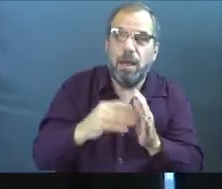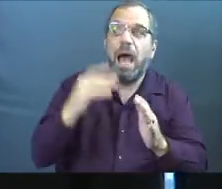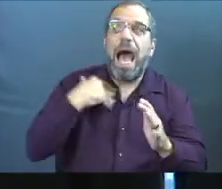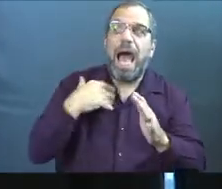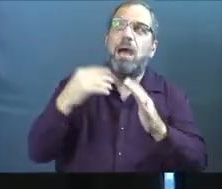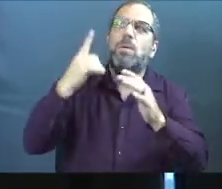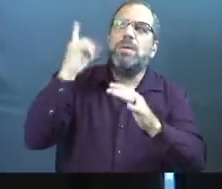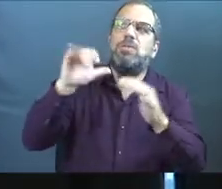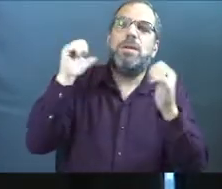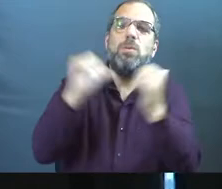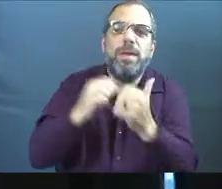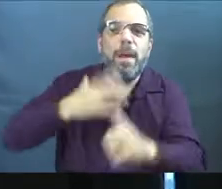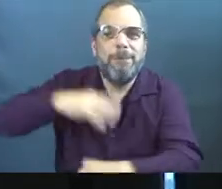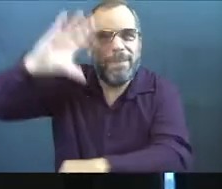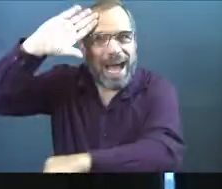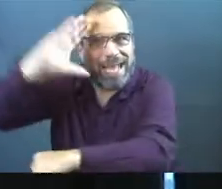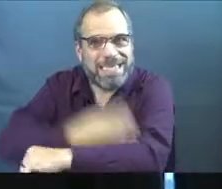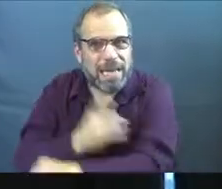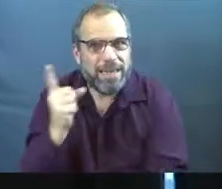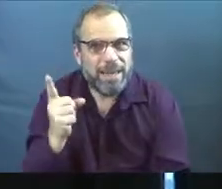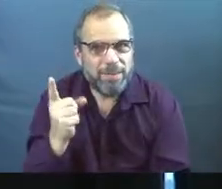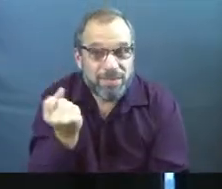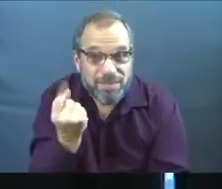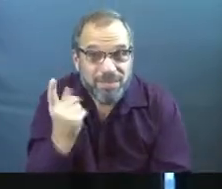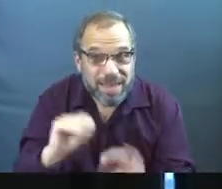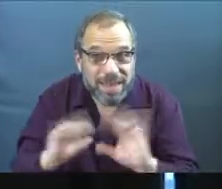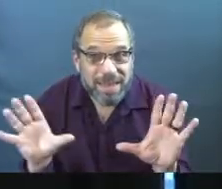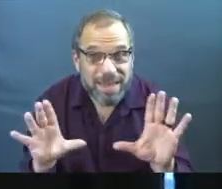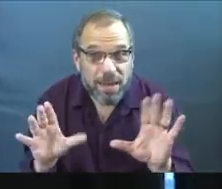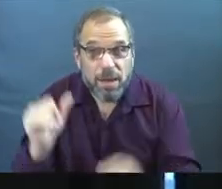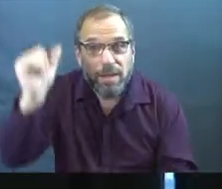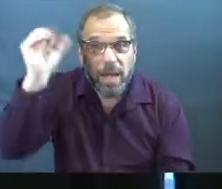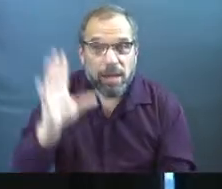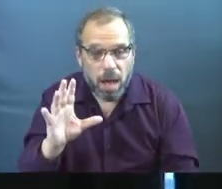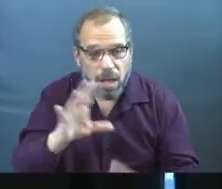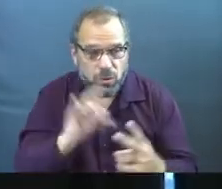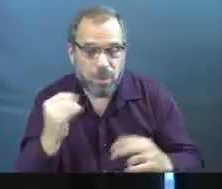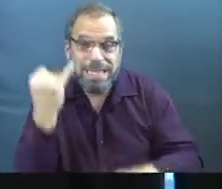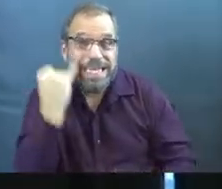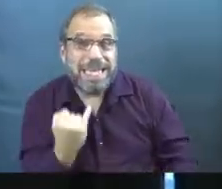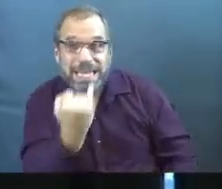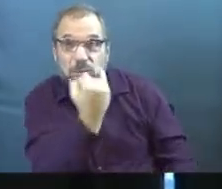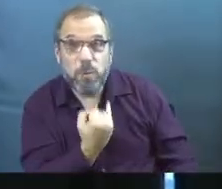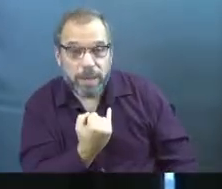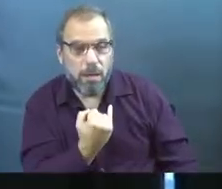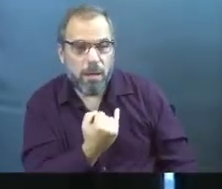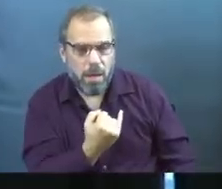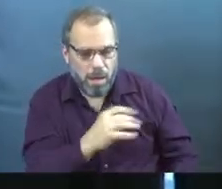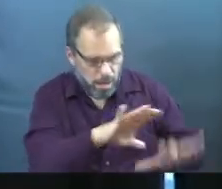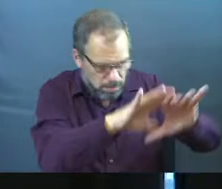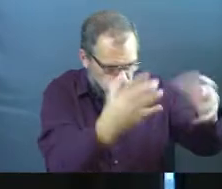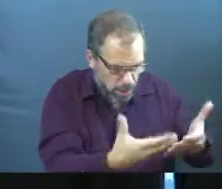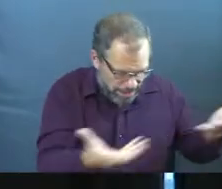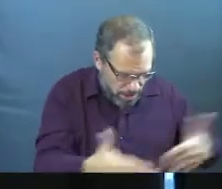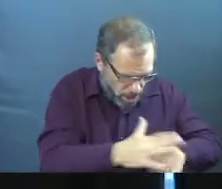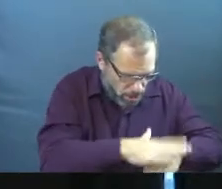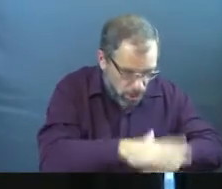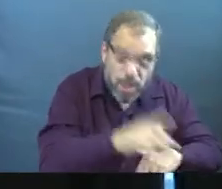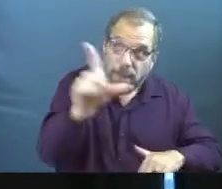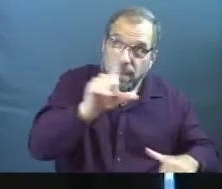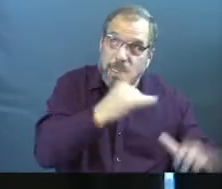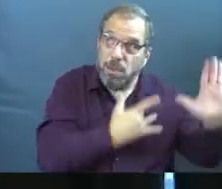I will spend eternity with him. Do you see that? So it's God's chosen people, his Israel, that are going to be like, hey, we were here, but God